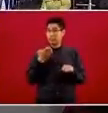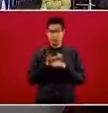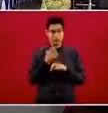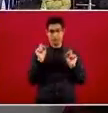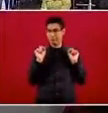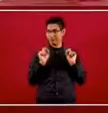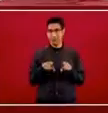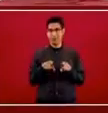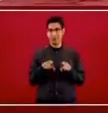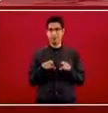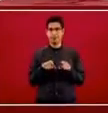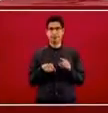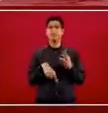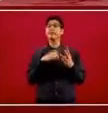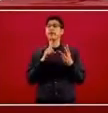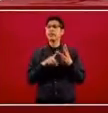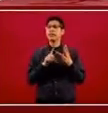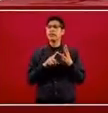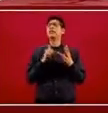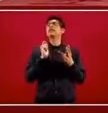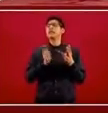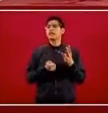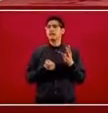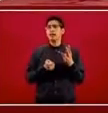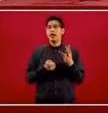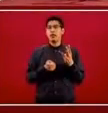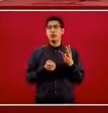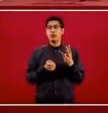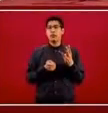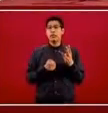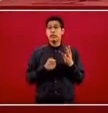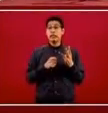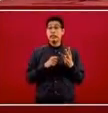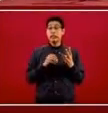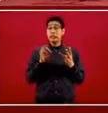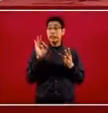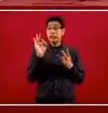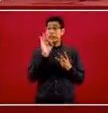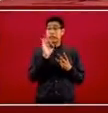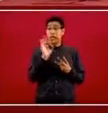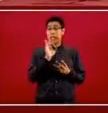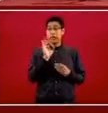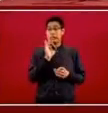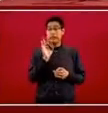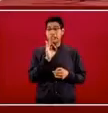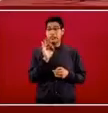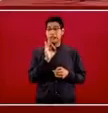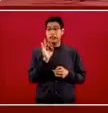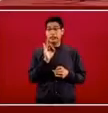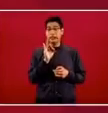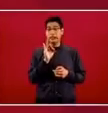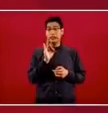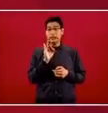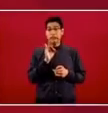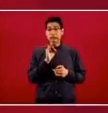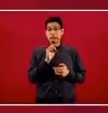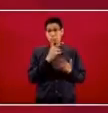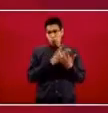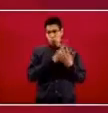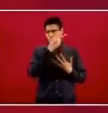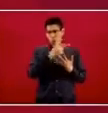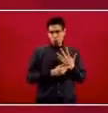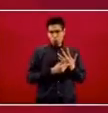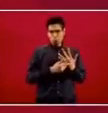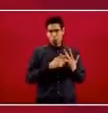other. Now, the third phase is the utilization of infrastructure that was originally